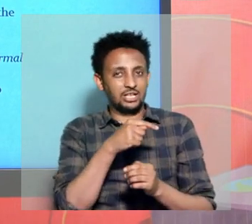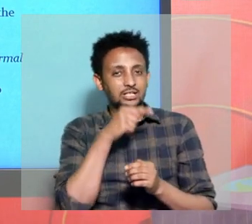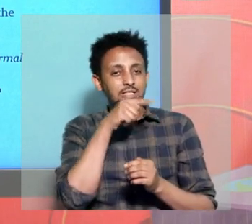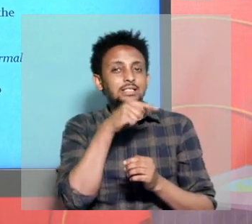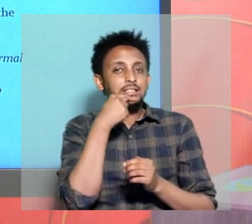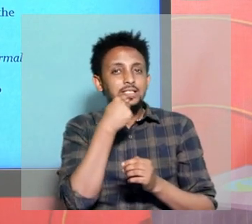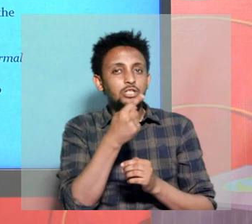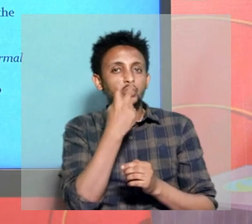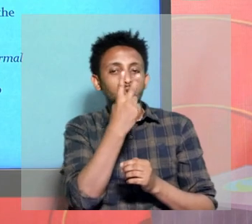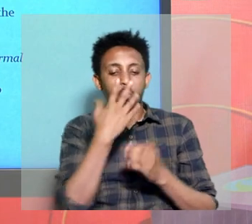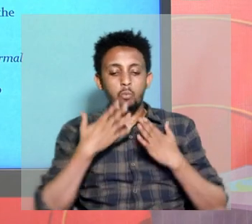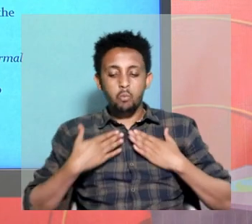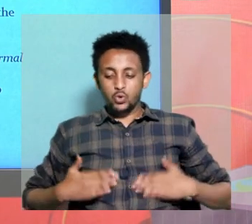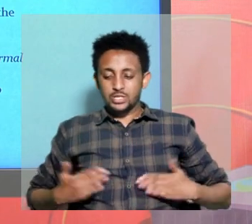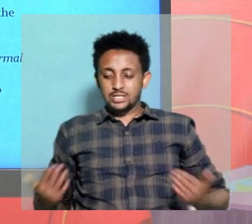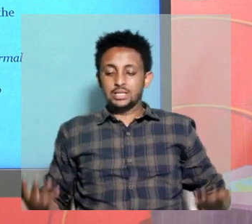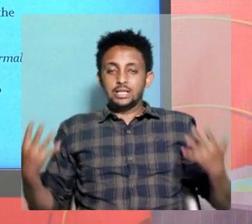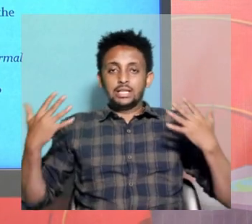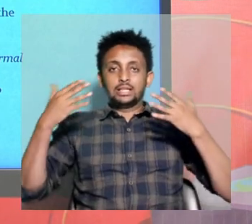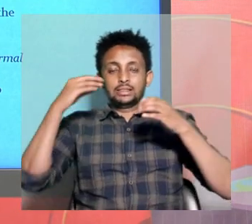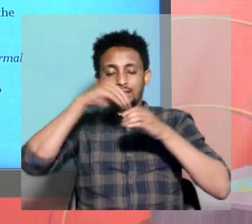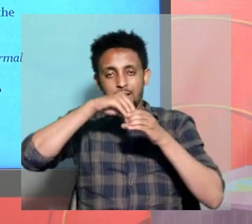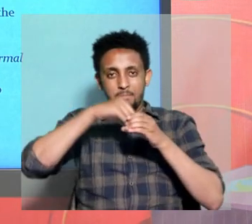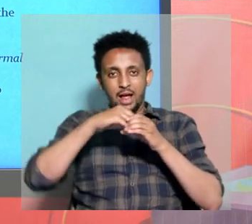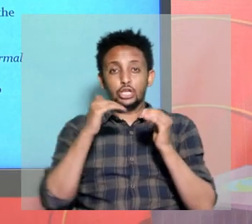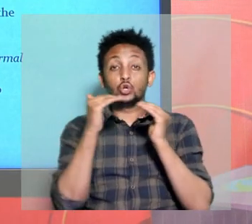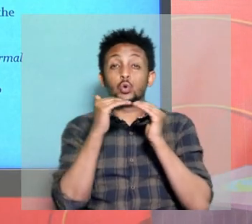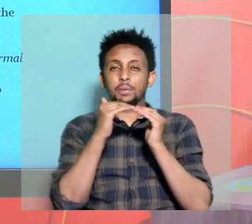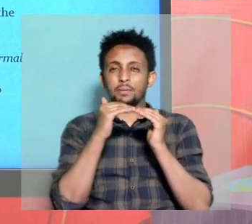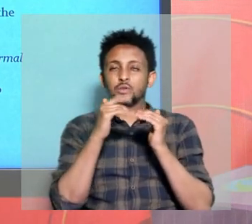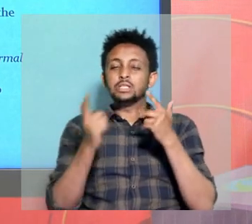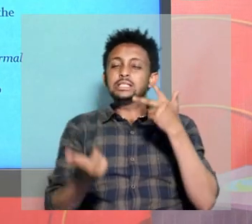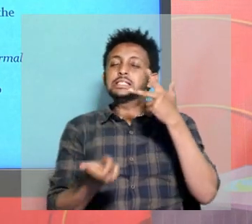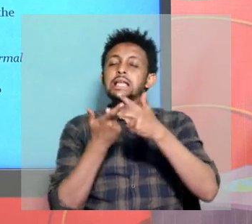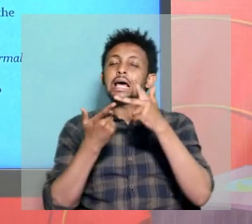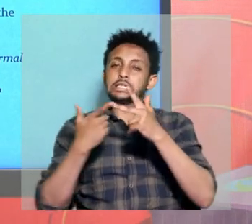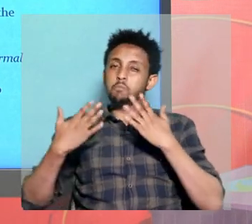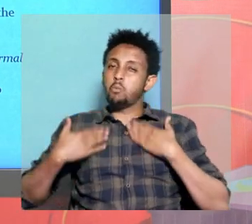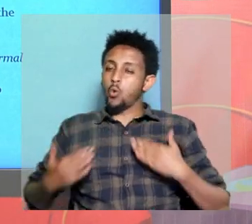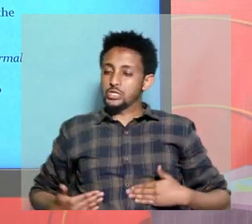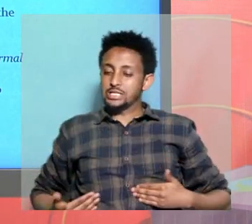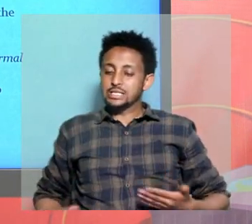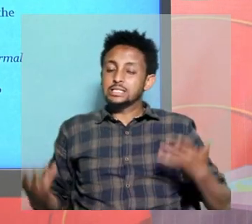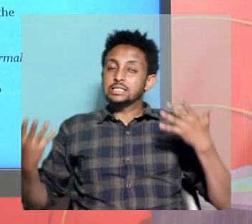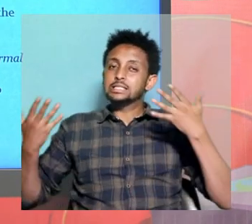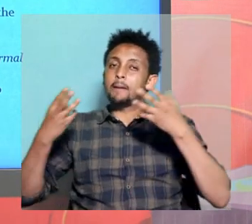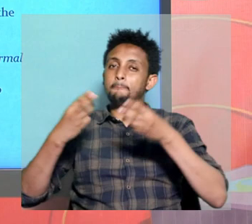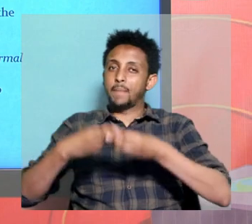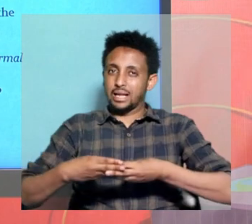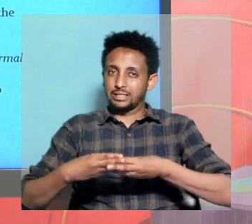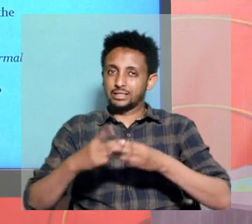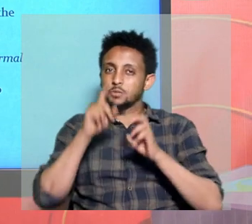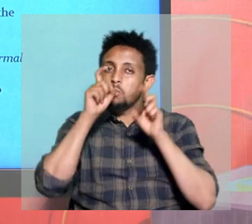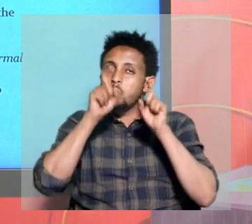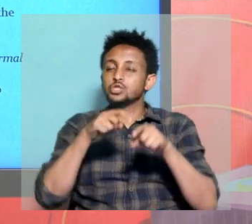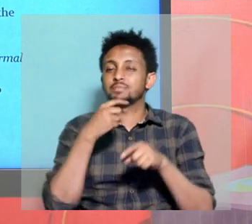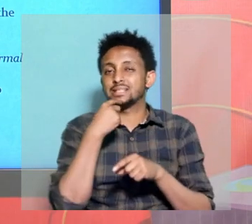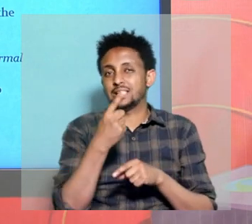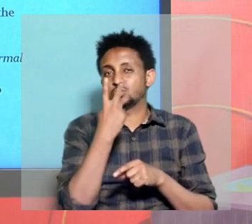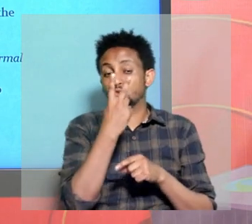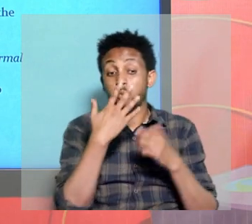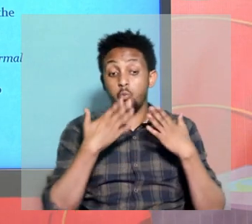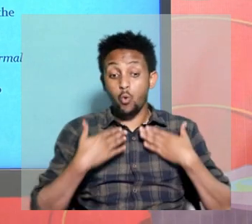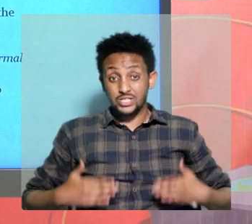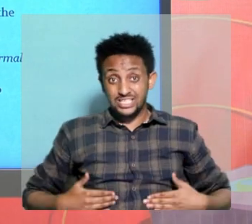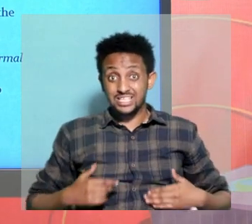it says that if two bodies are in thermal equilibrium with the third body separately, then it's possible to say that the two